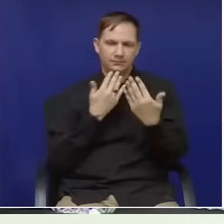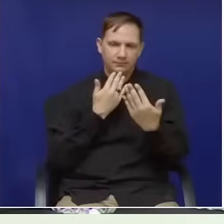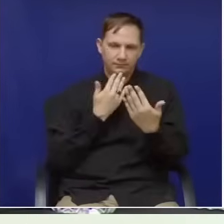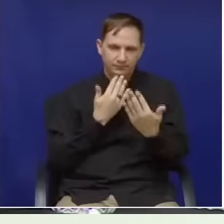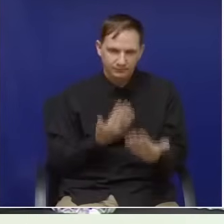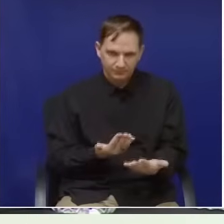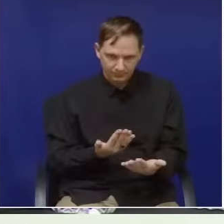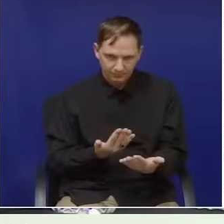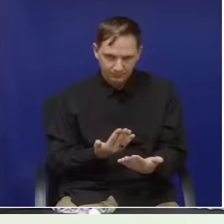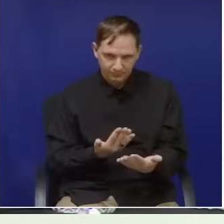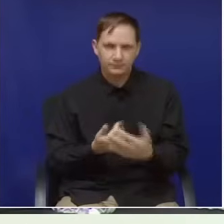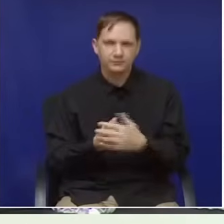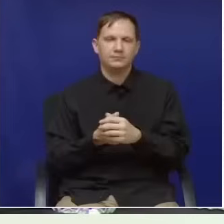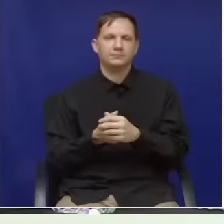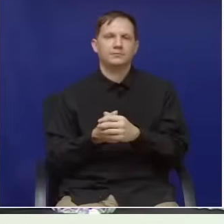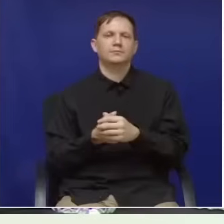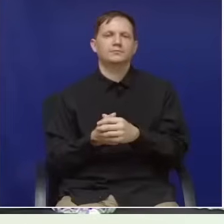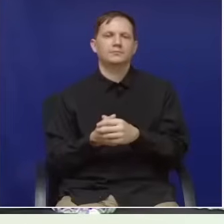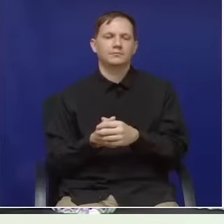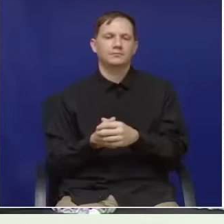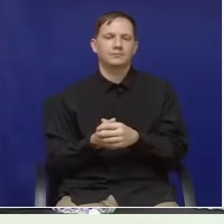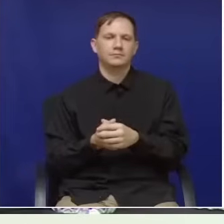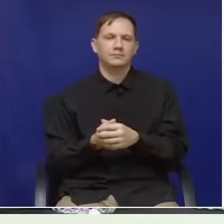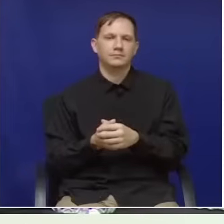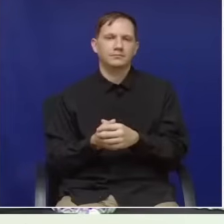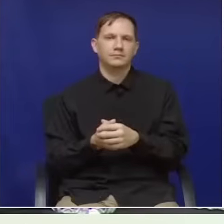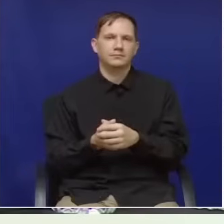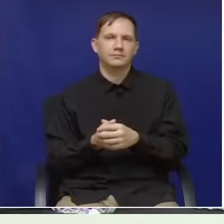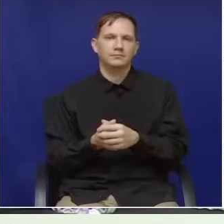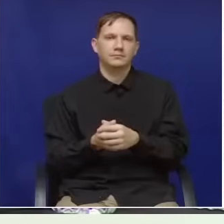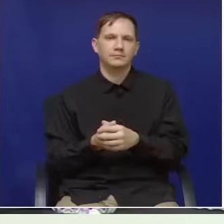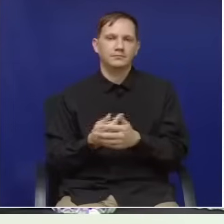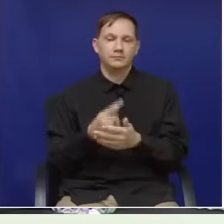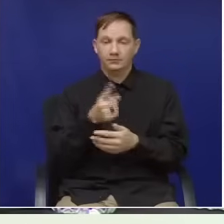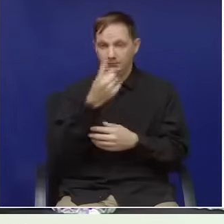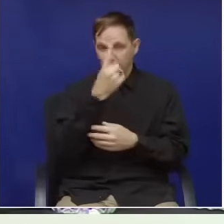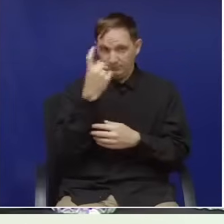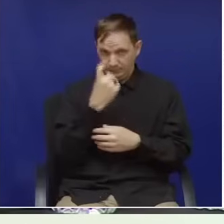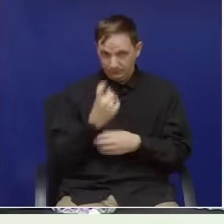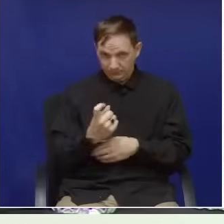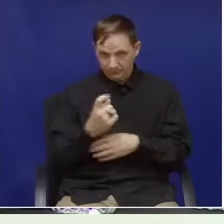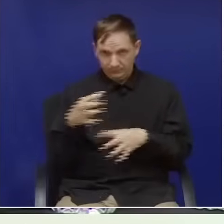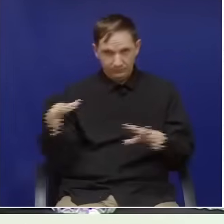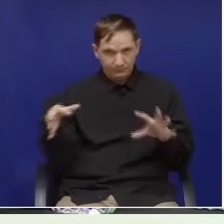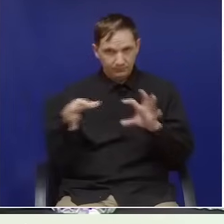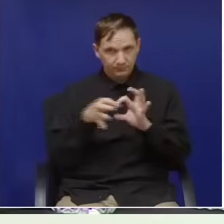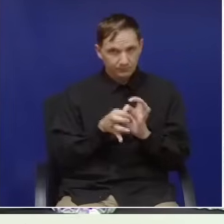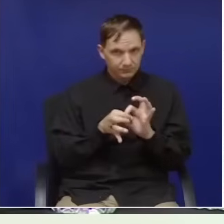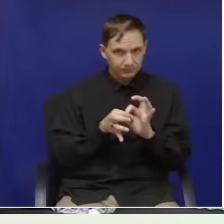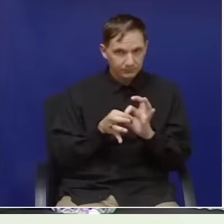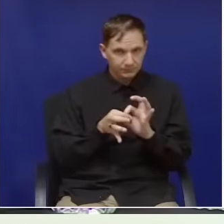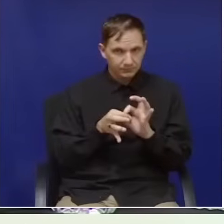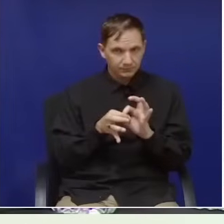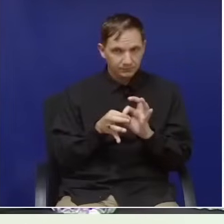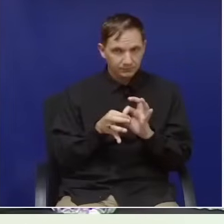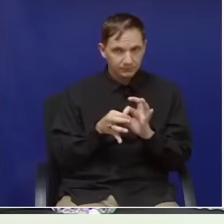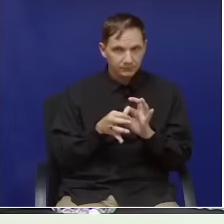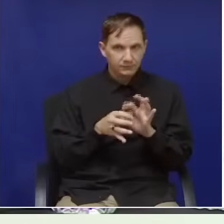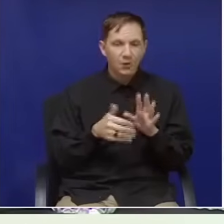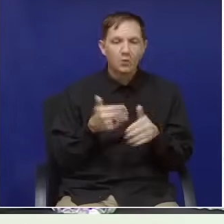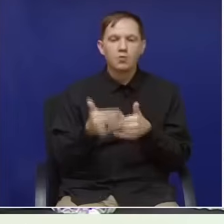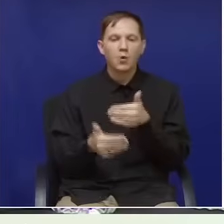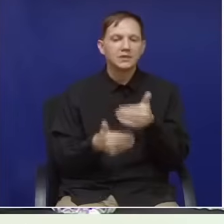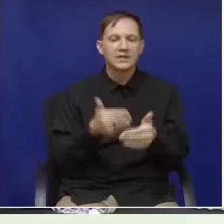thanks for that follow-up question. And the question was with regard to the